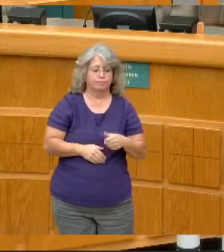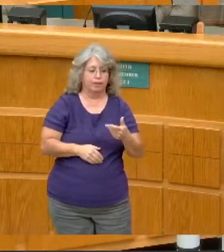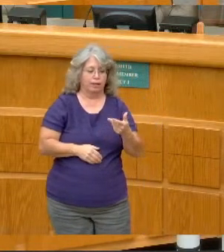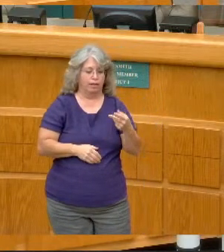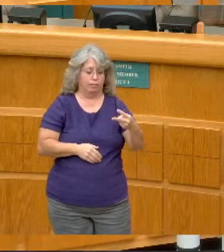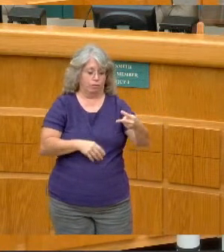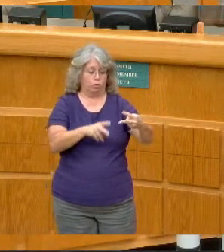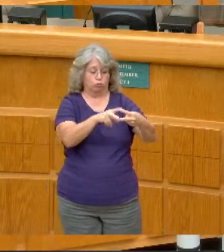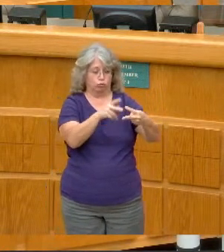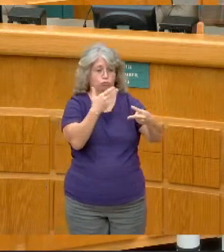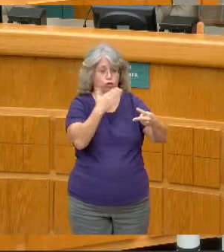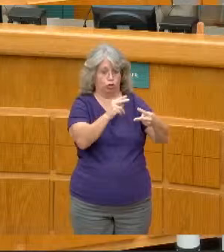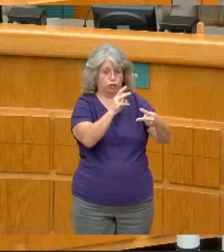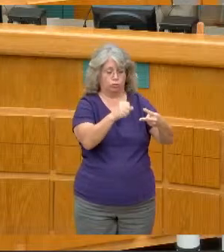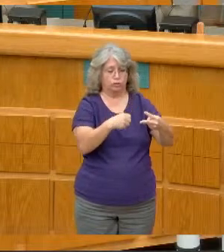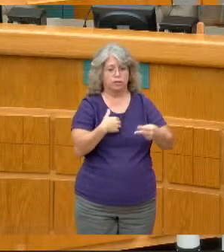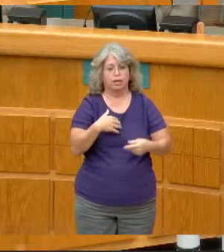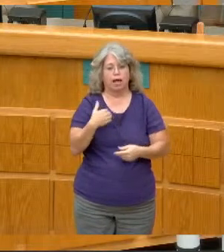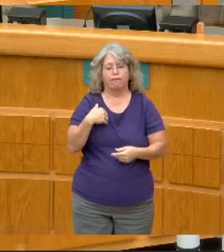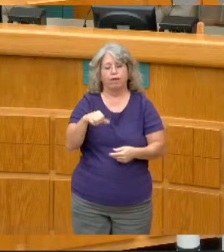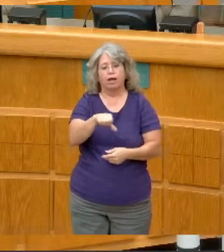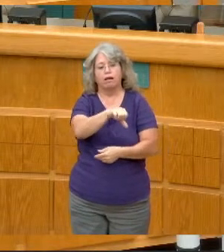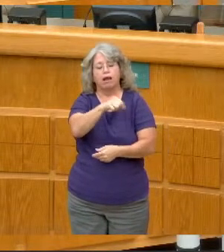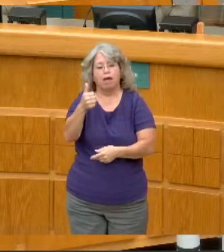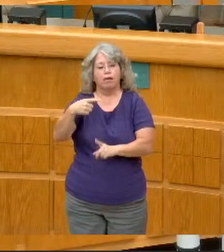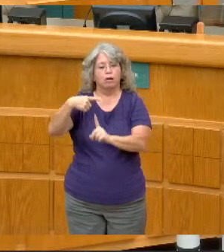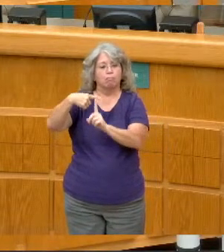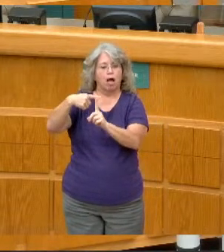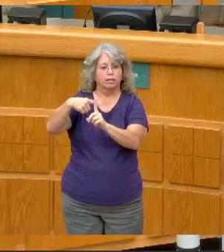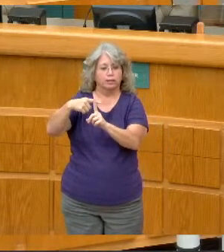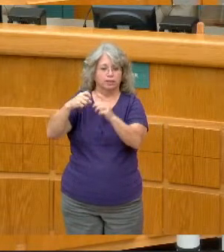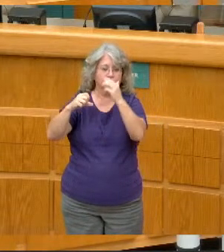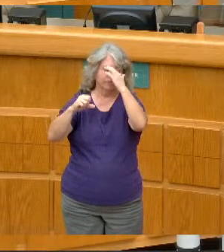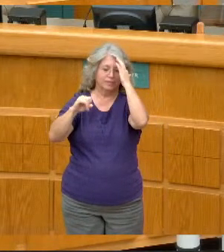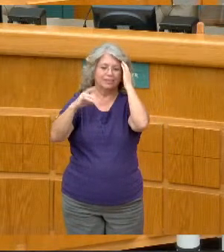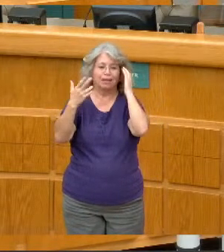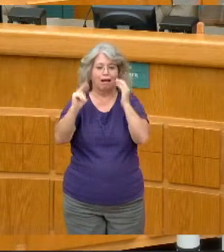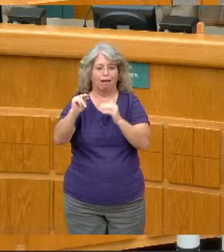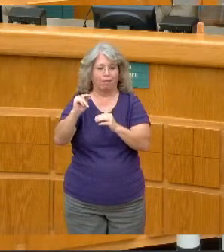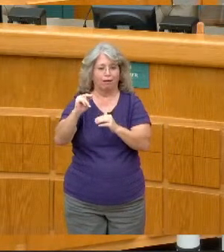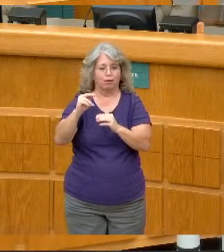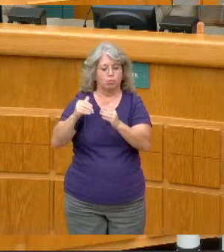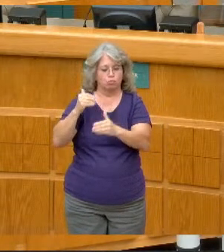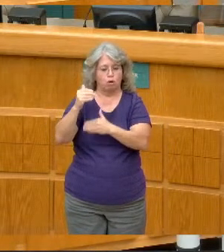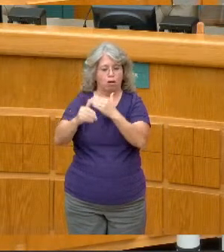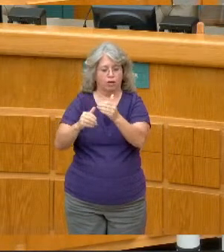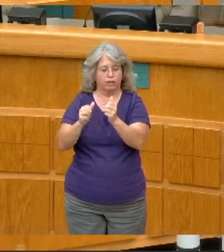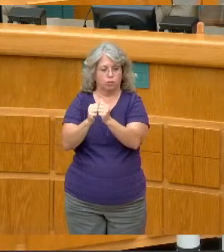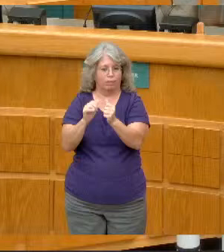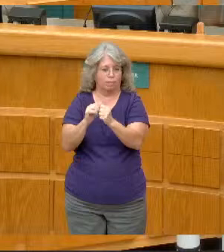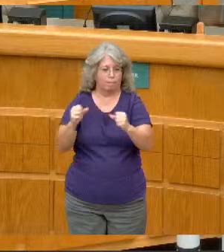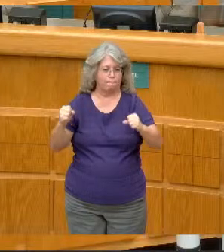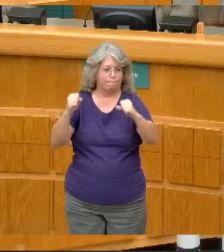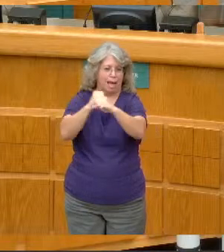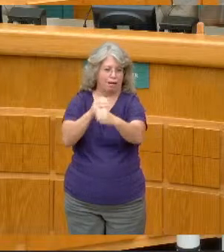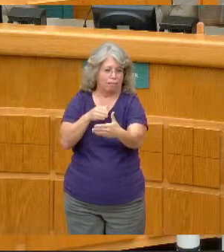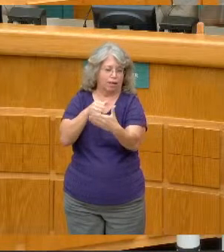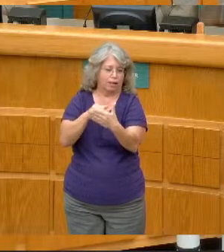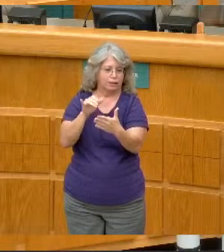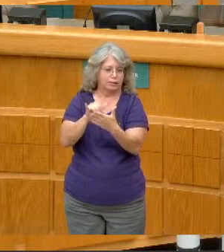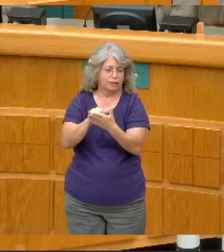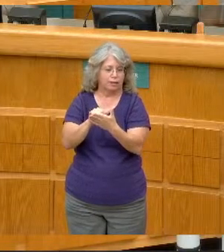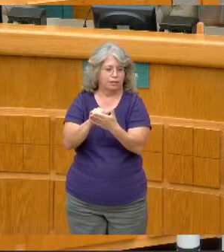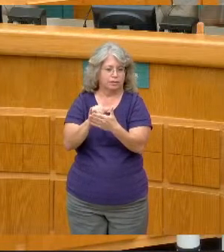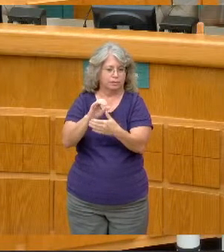clinics nearest you. So here's something else. I told you about the two pieces of good news. I'm really excited that we've got